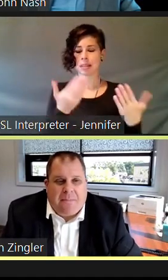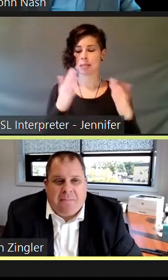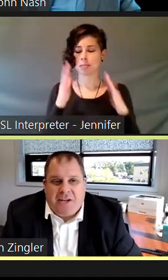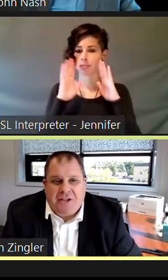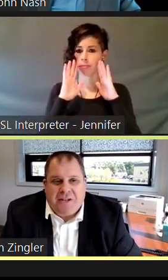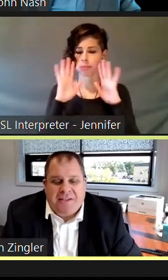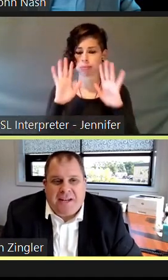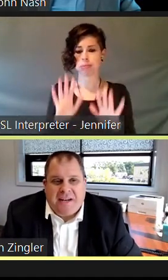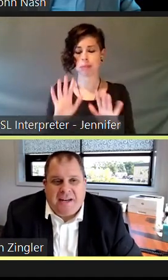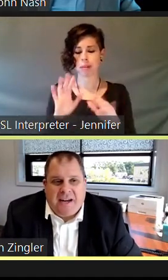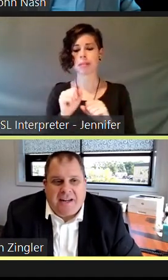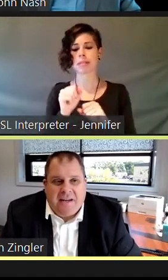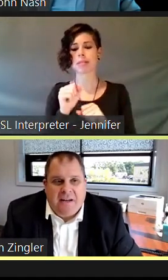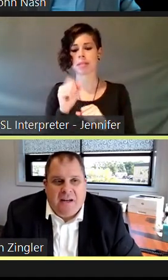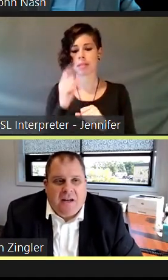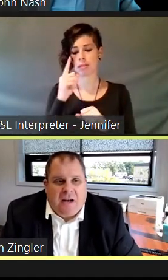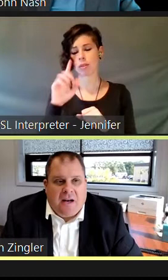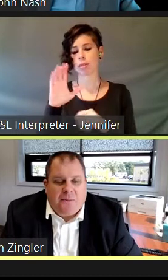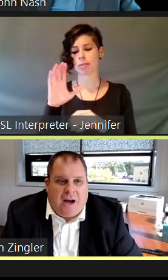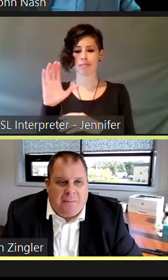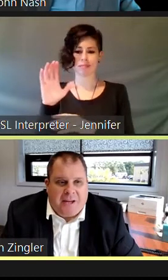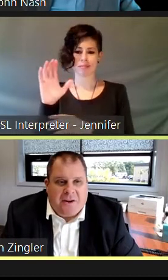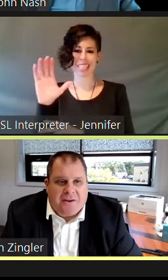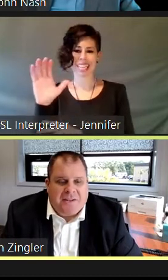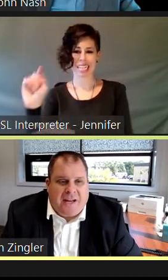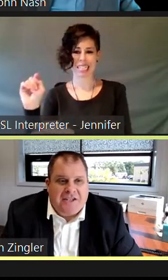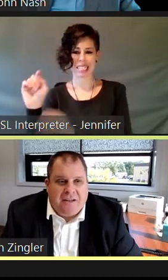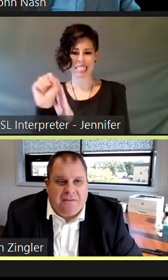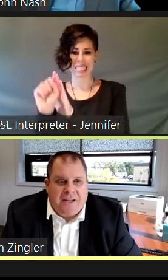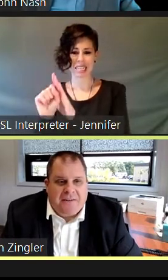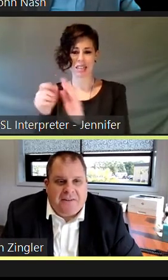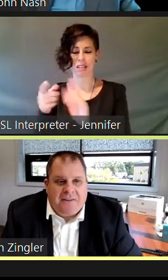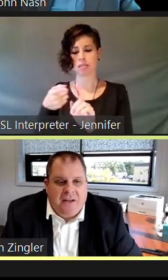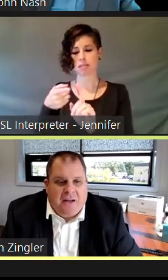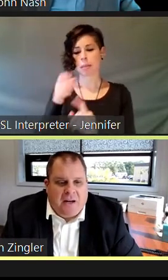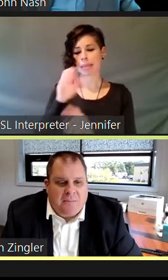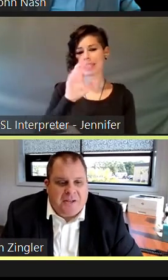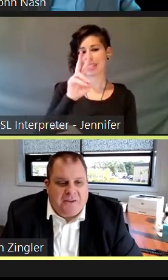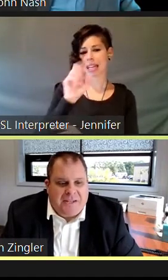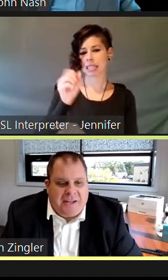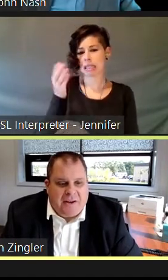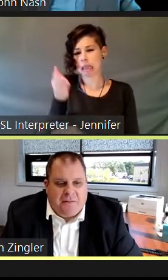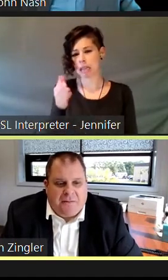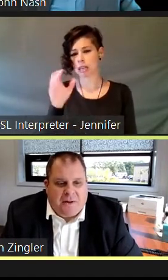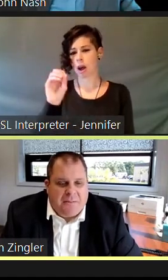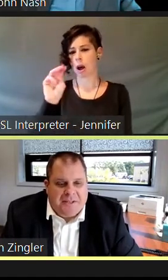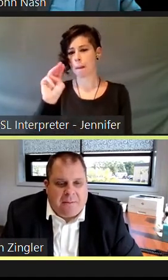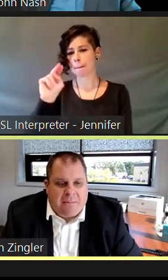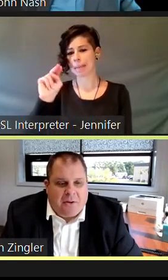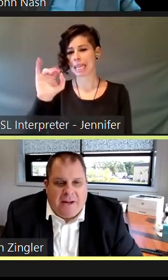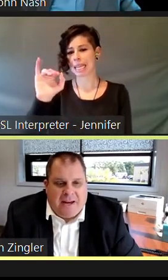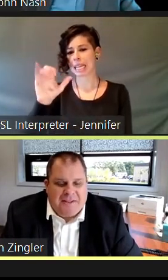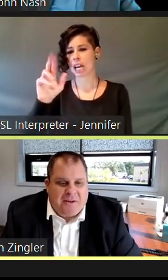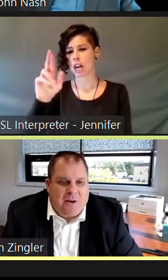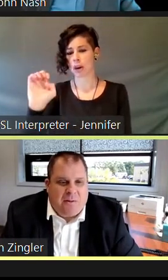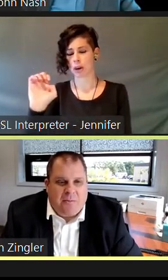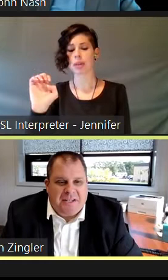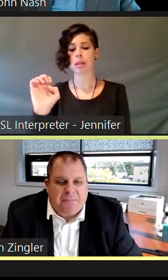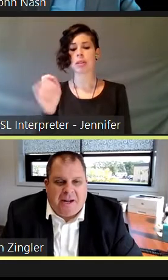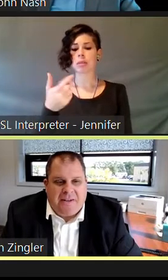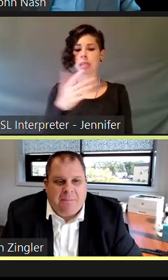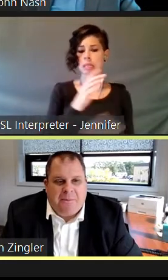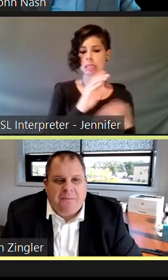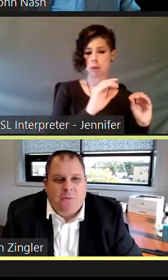IDD population in the state of Connecticut through Omnicare/CVS. So you'll see there from December, we had a 0